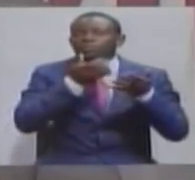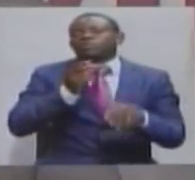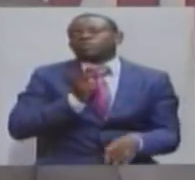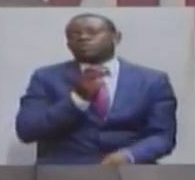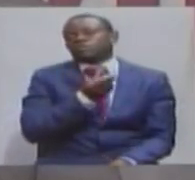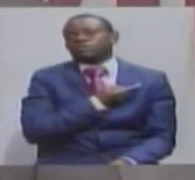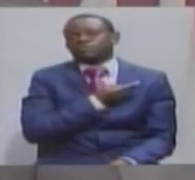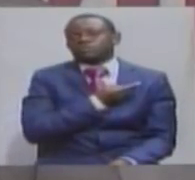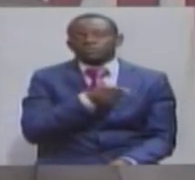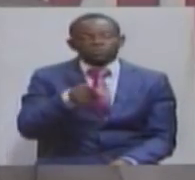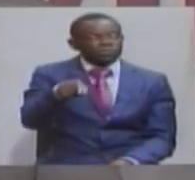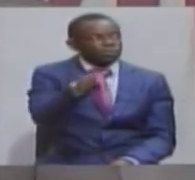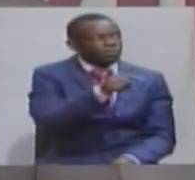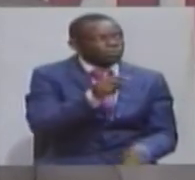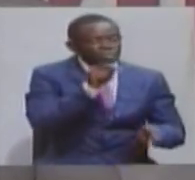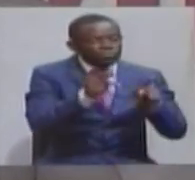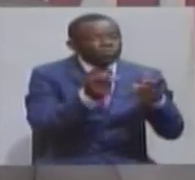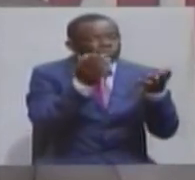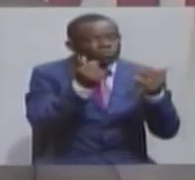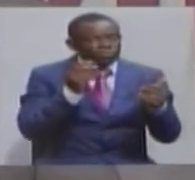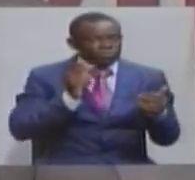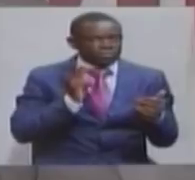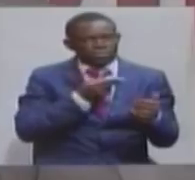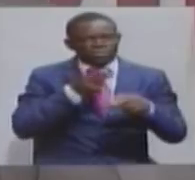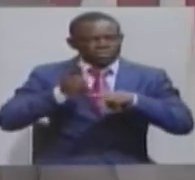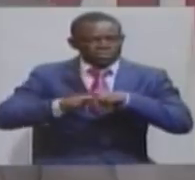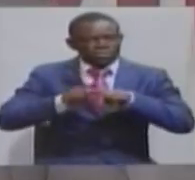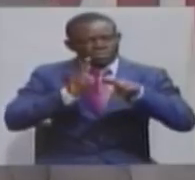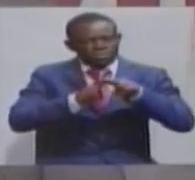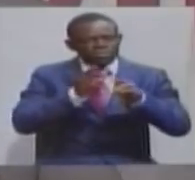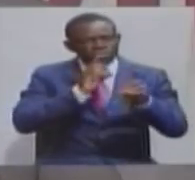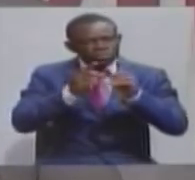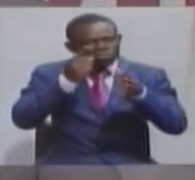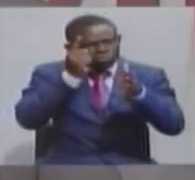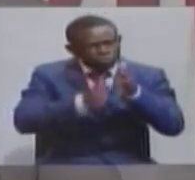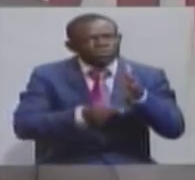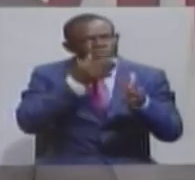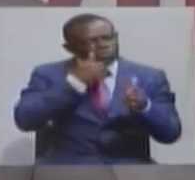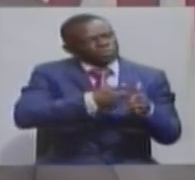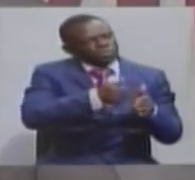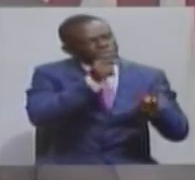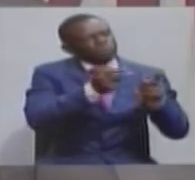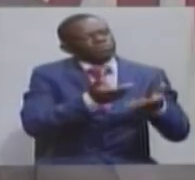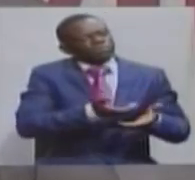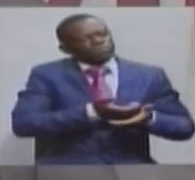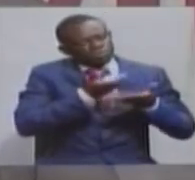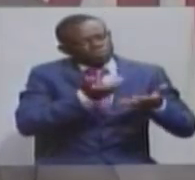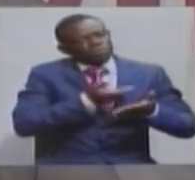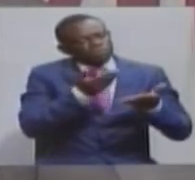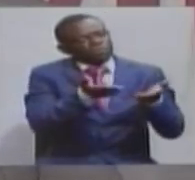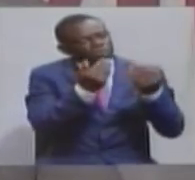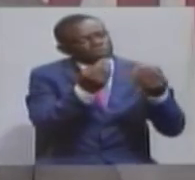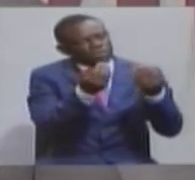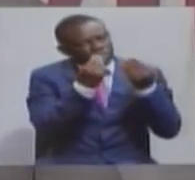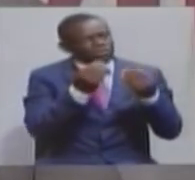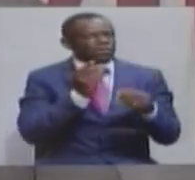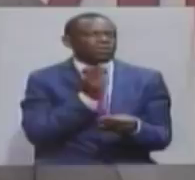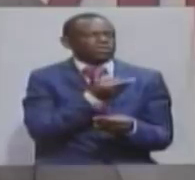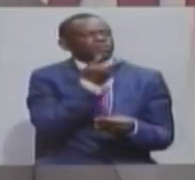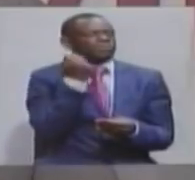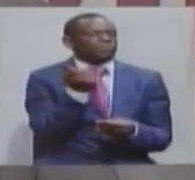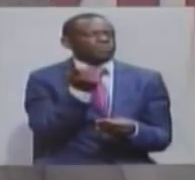dialogue, which is not already contained in the programs of government? What is it? You